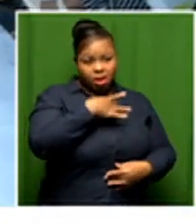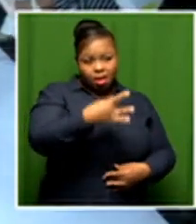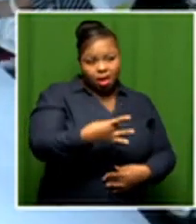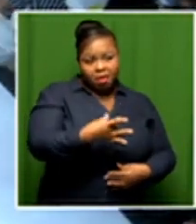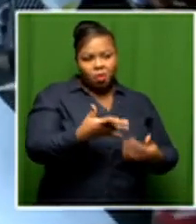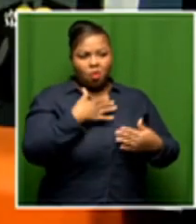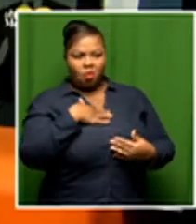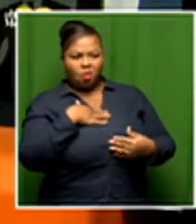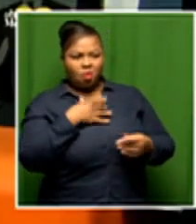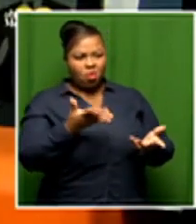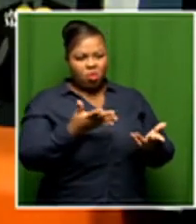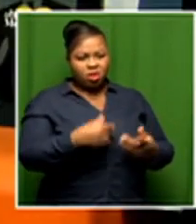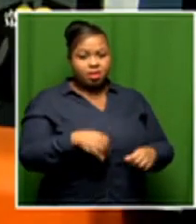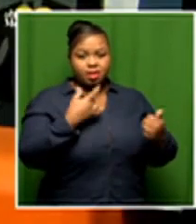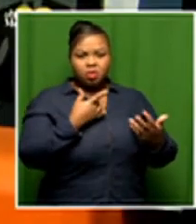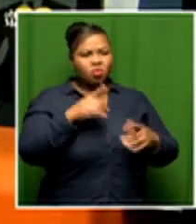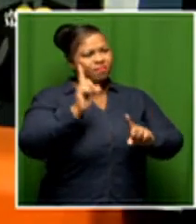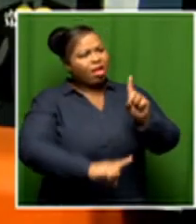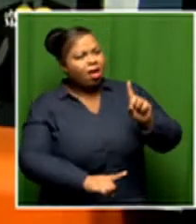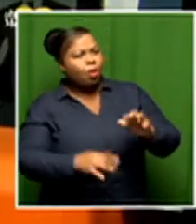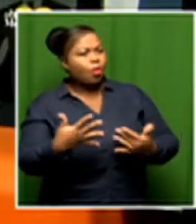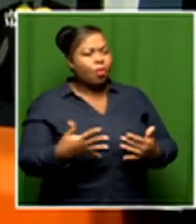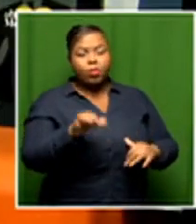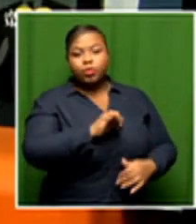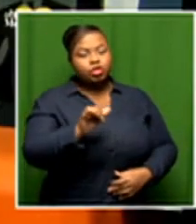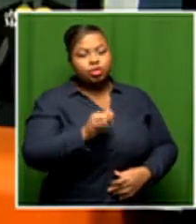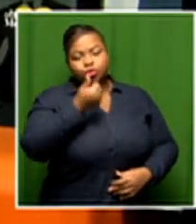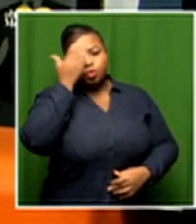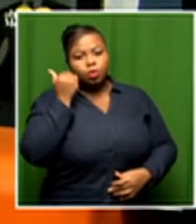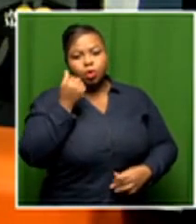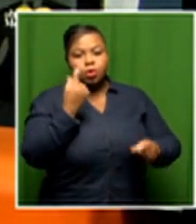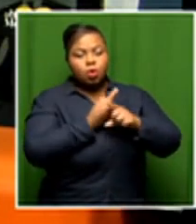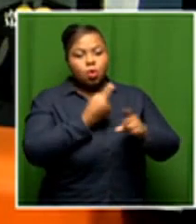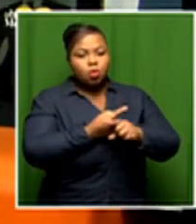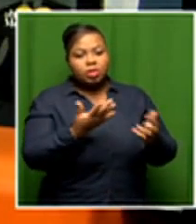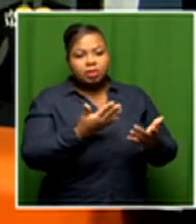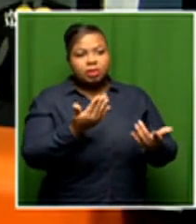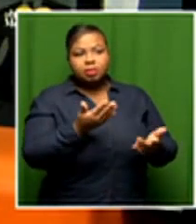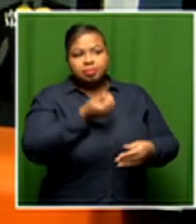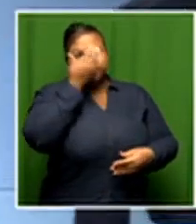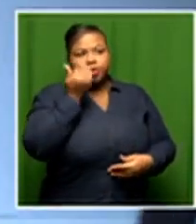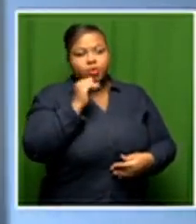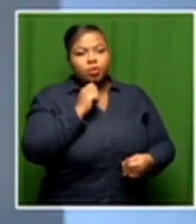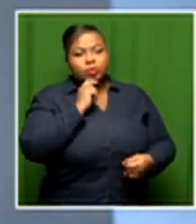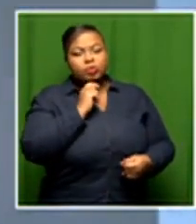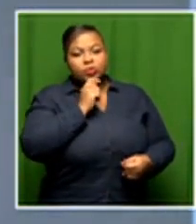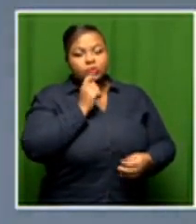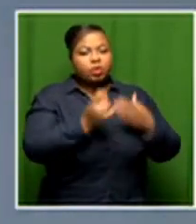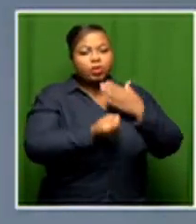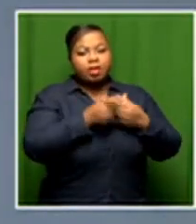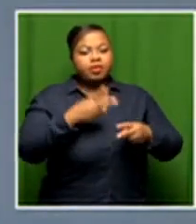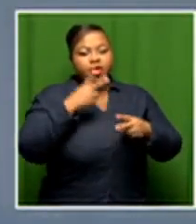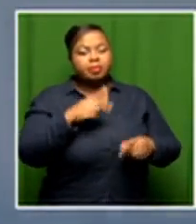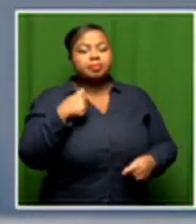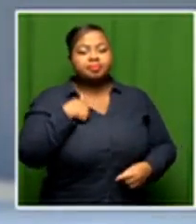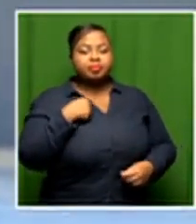it. Are you going to be a big failure? So you always in anticipation with whatever you do. So whenever I talk